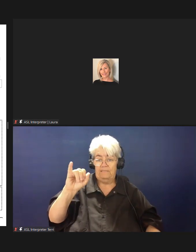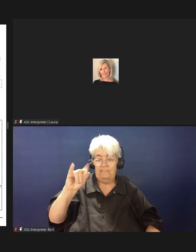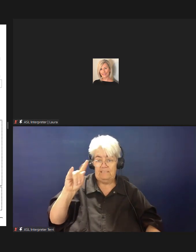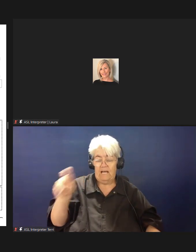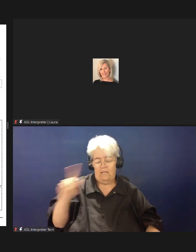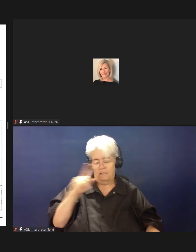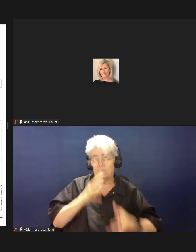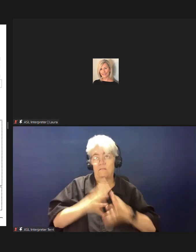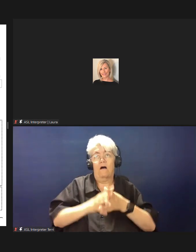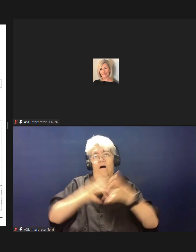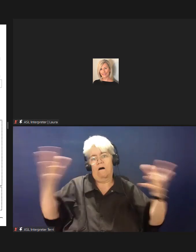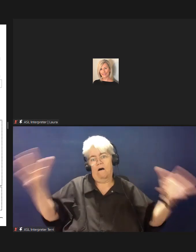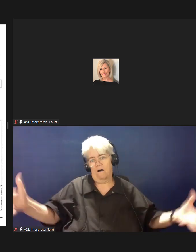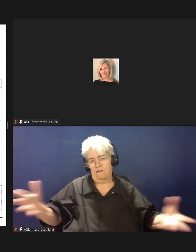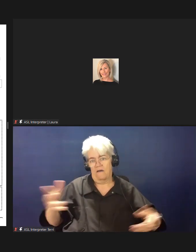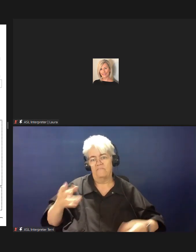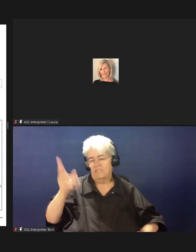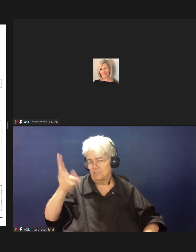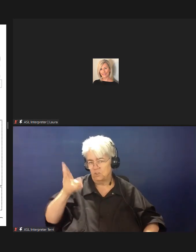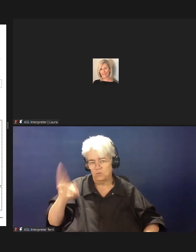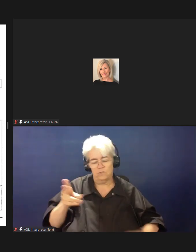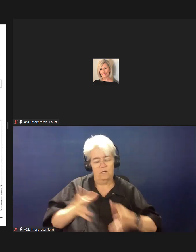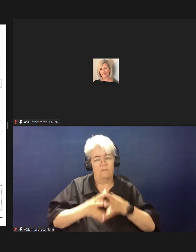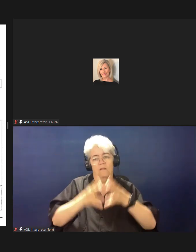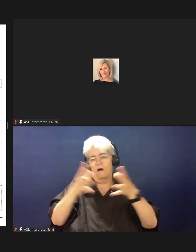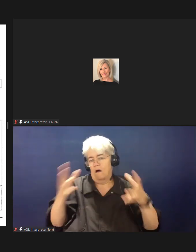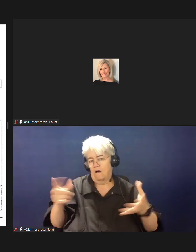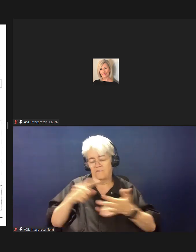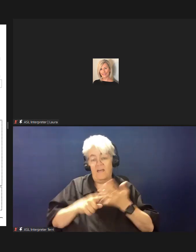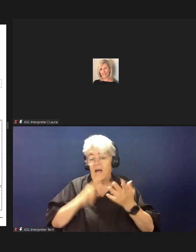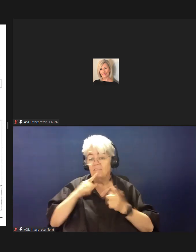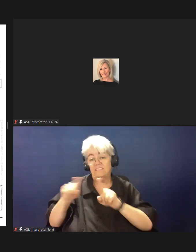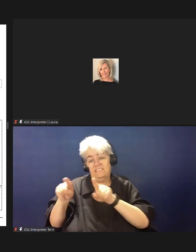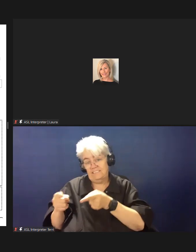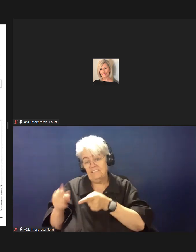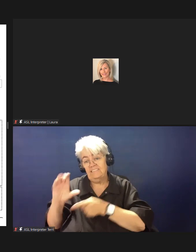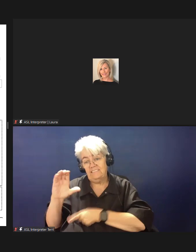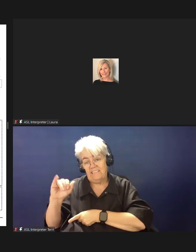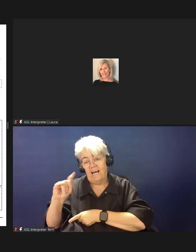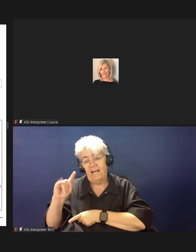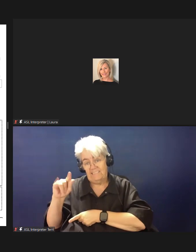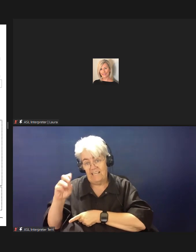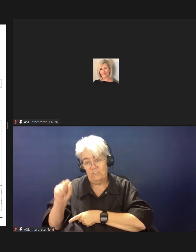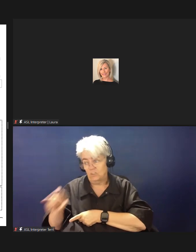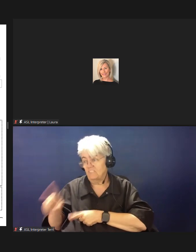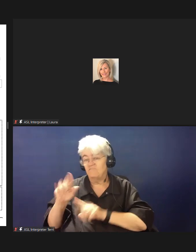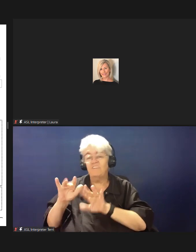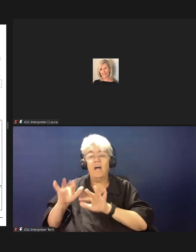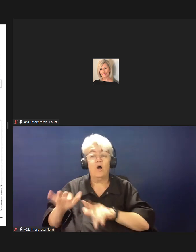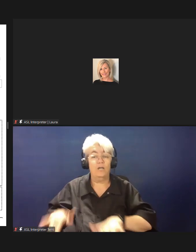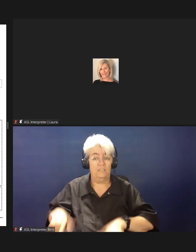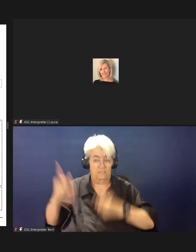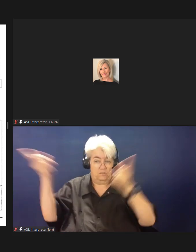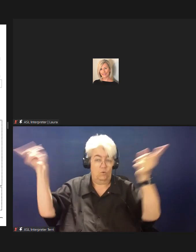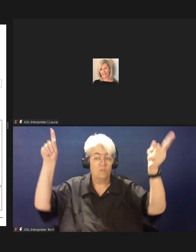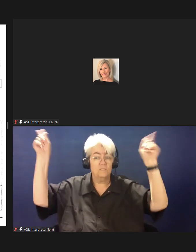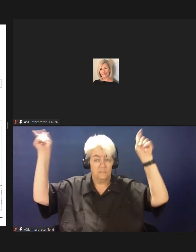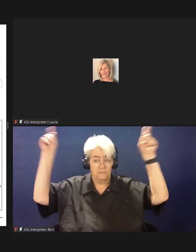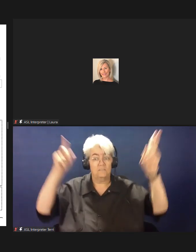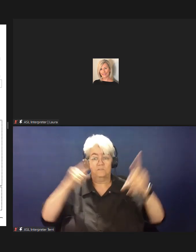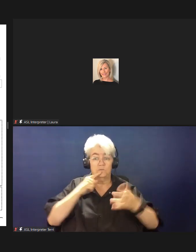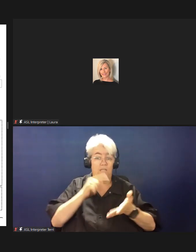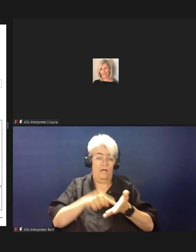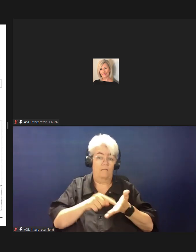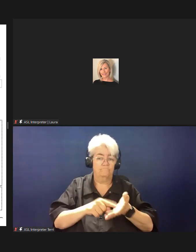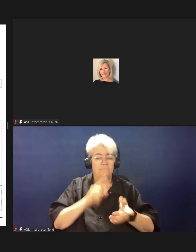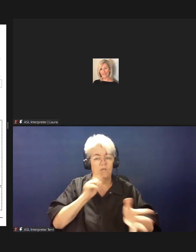background information and those citations from various sources. So we encourage you to look